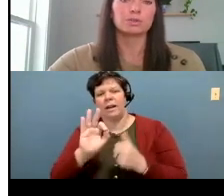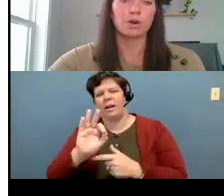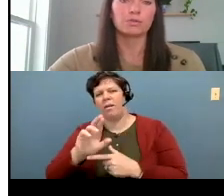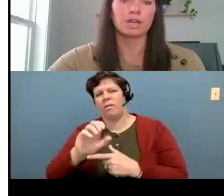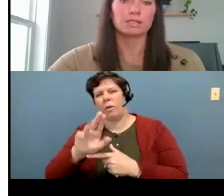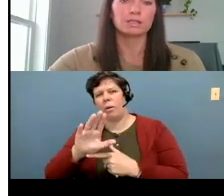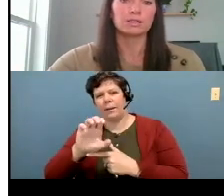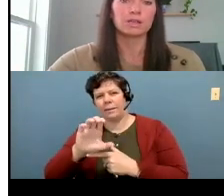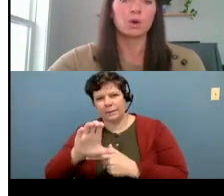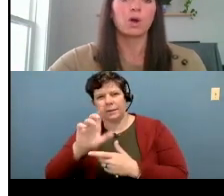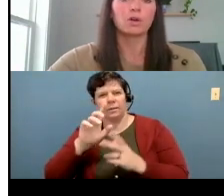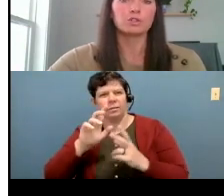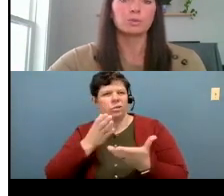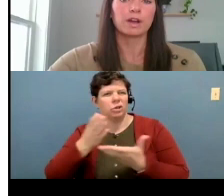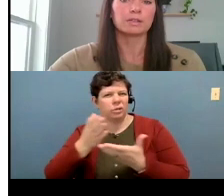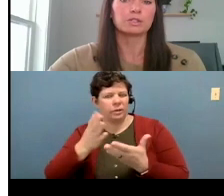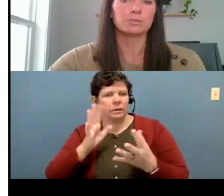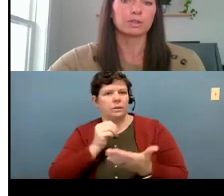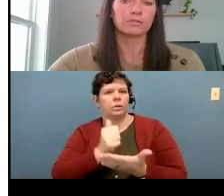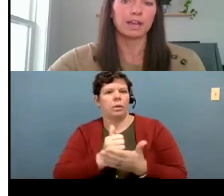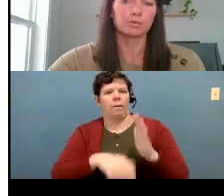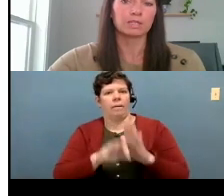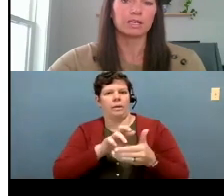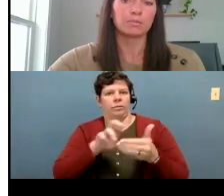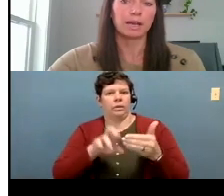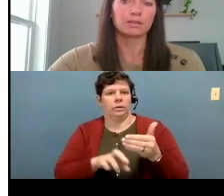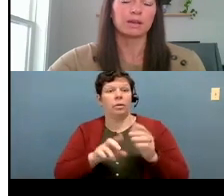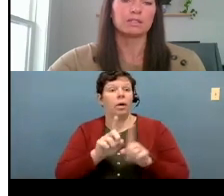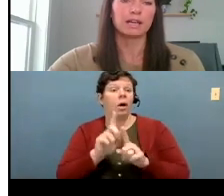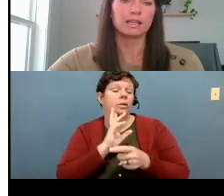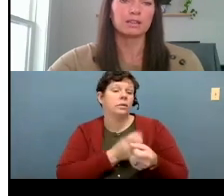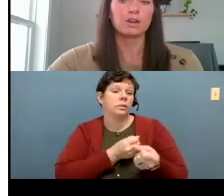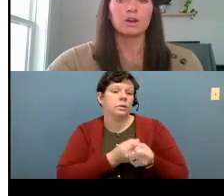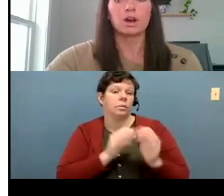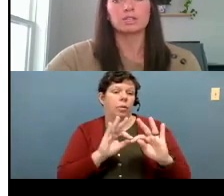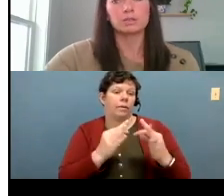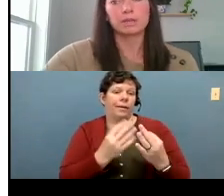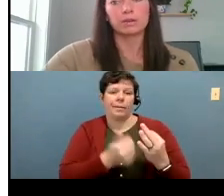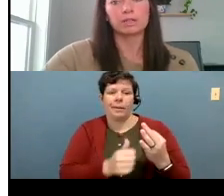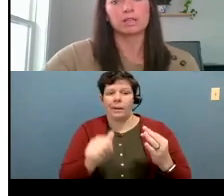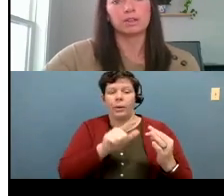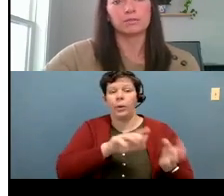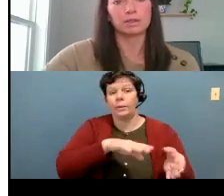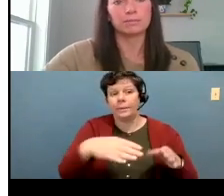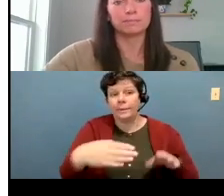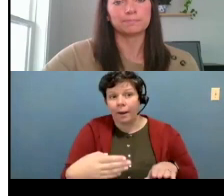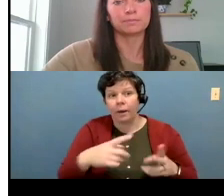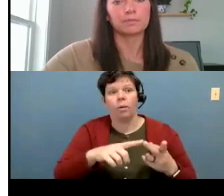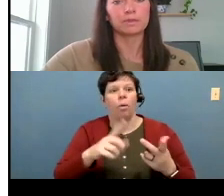to resolve cases while also providing support to families impacted by the death or disappearance of a loved